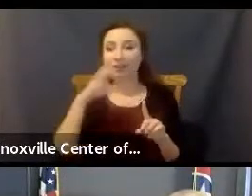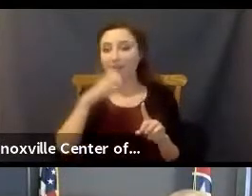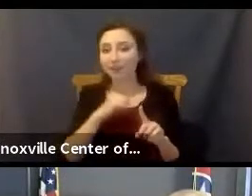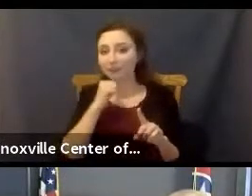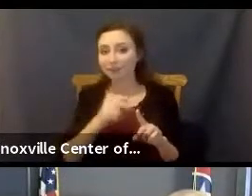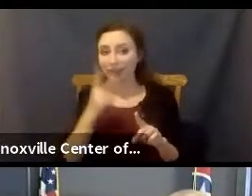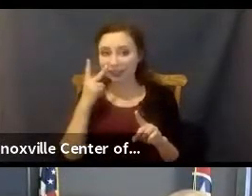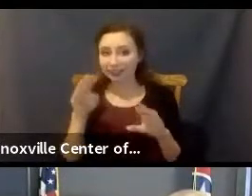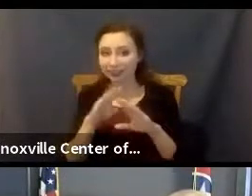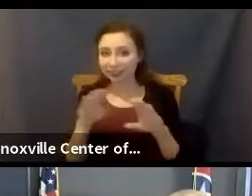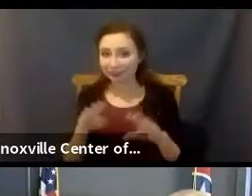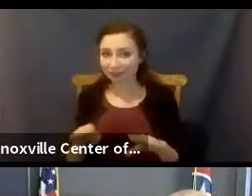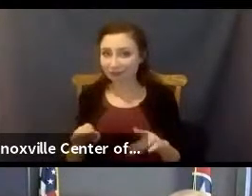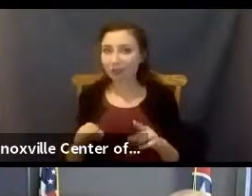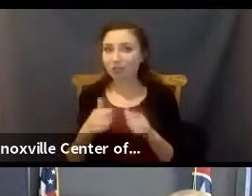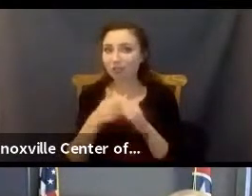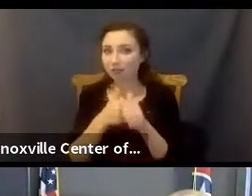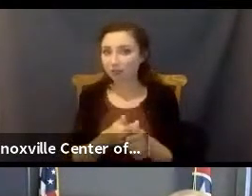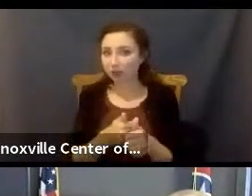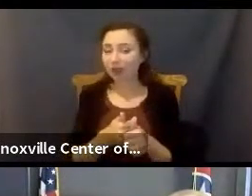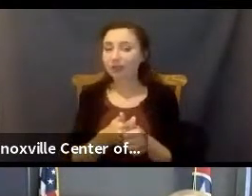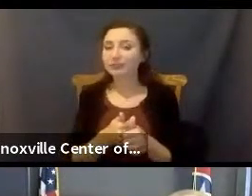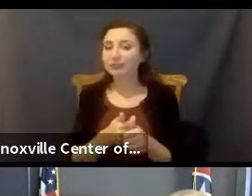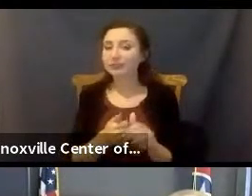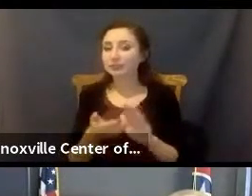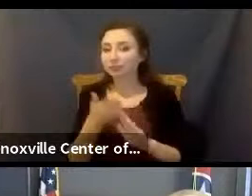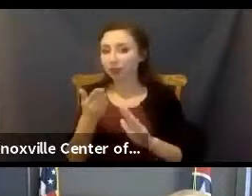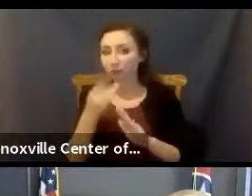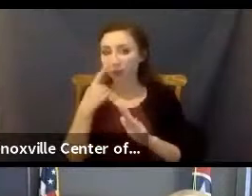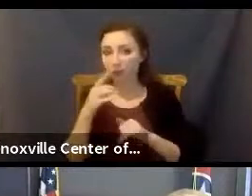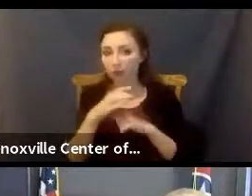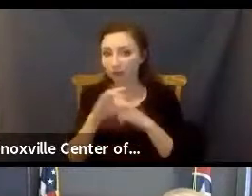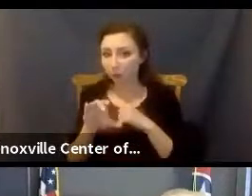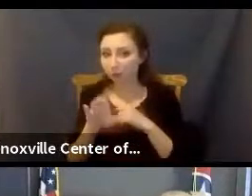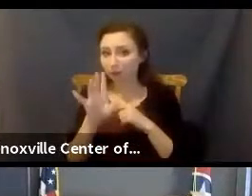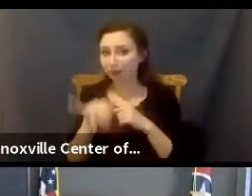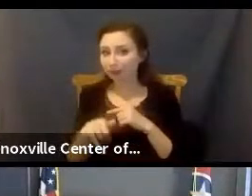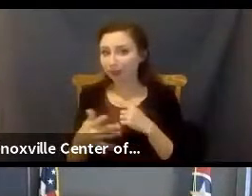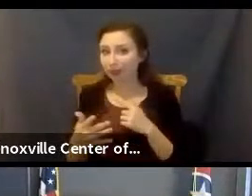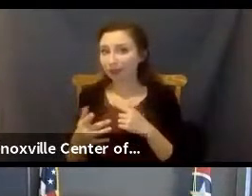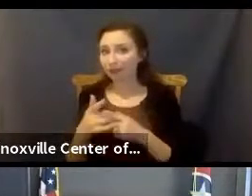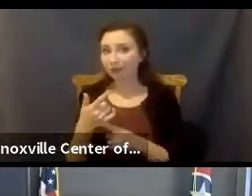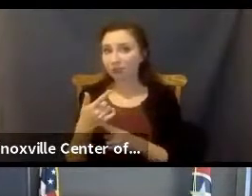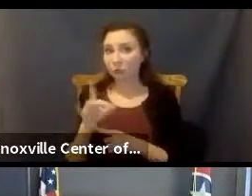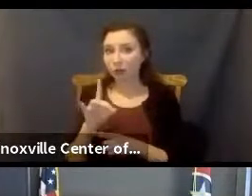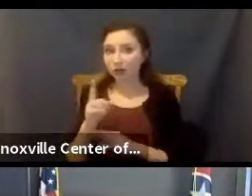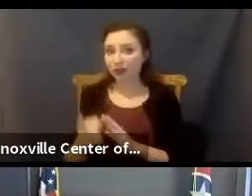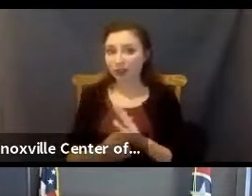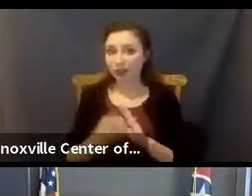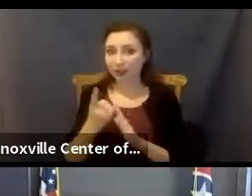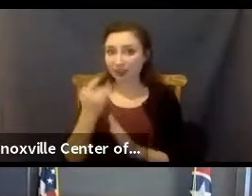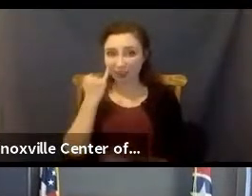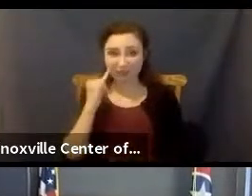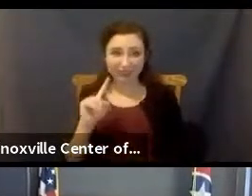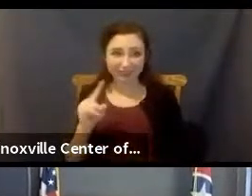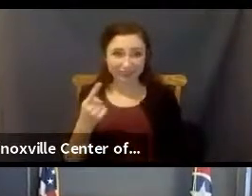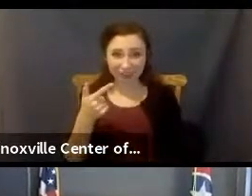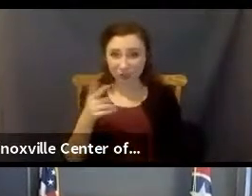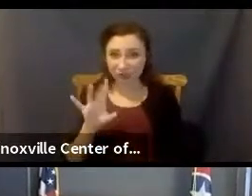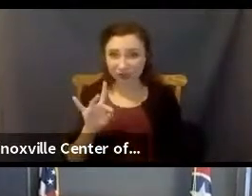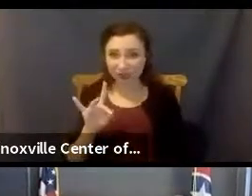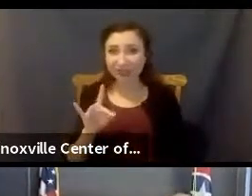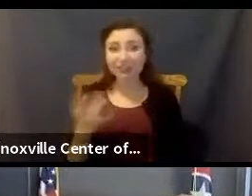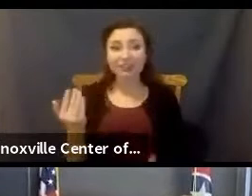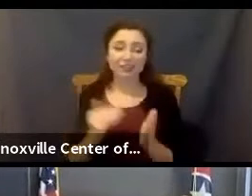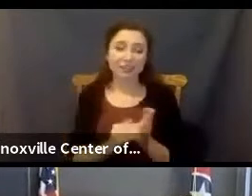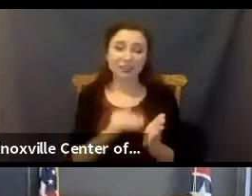the level of compliance and the effectiveness of the enforcement, that's kind of what those 28 hours, if it's just 28, and again, this is